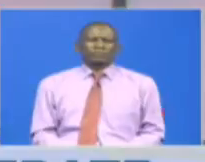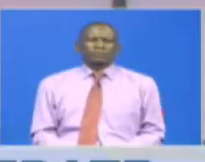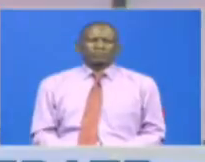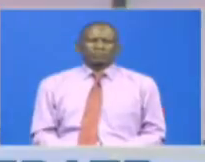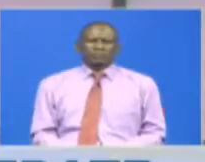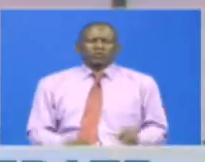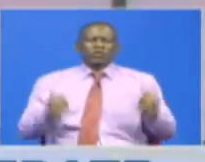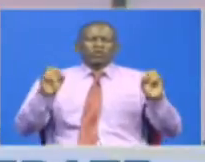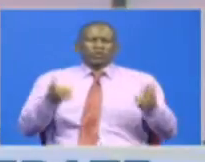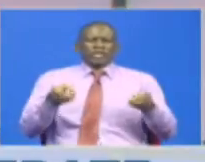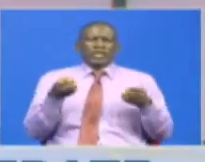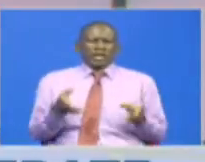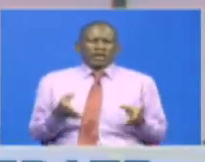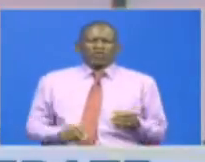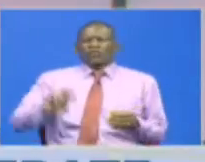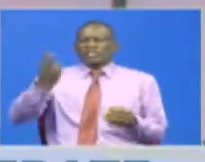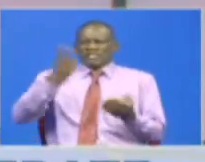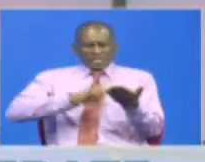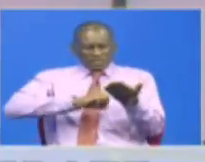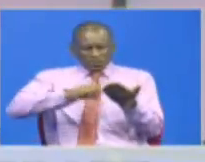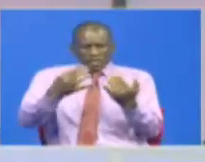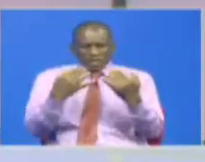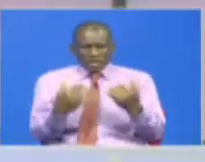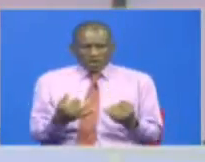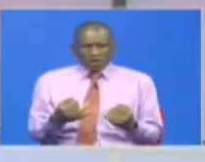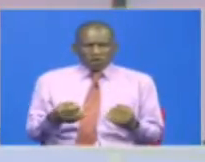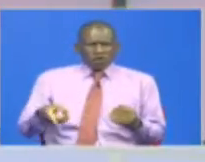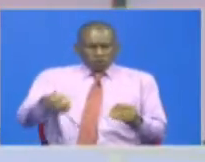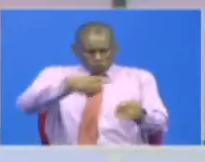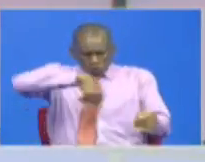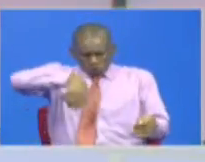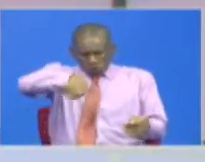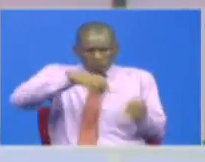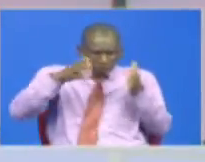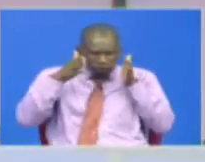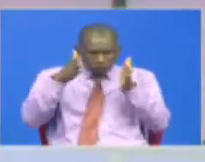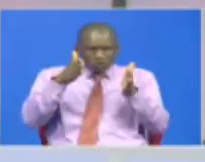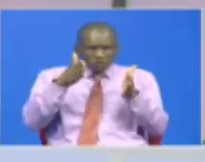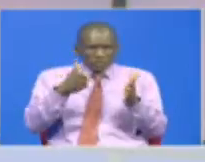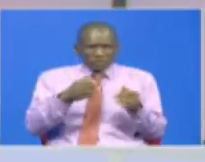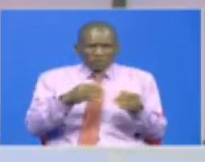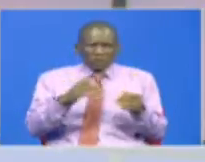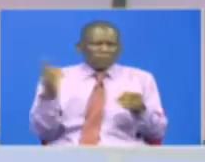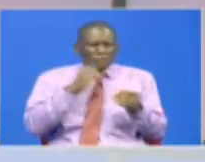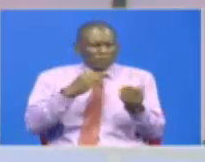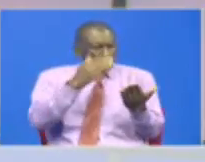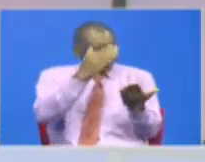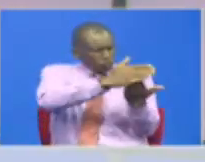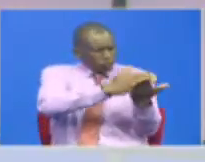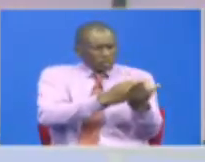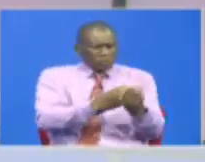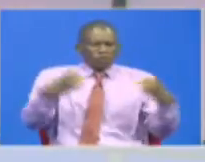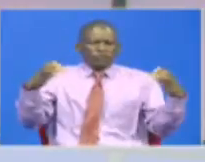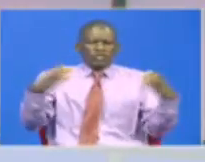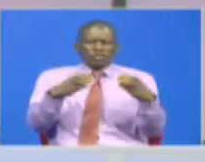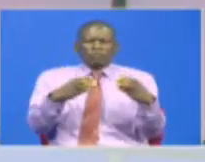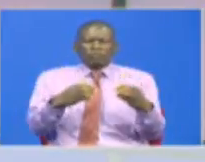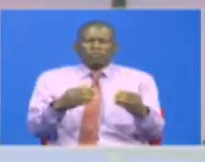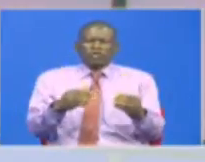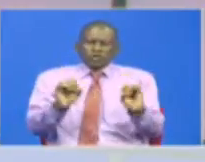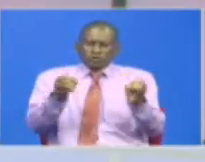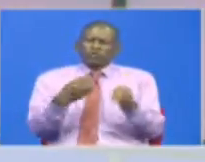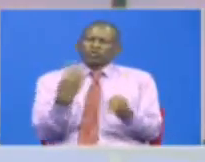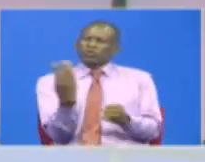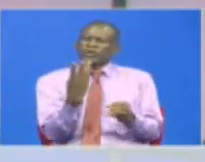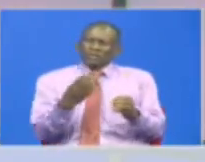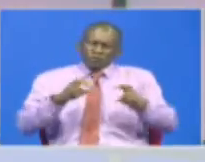All right, well, for the second week running, we will be focusing on the divisive formula on Team Coverage Wednesday with a closer look